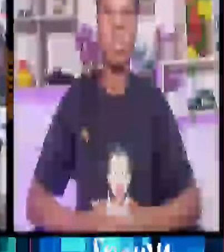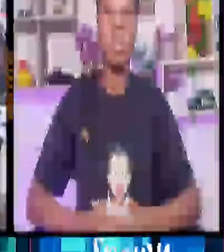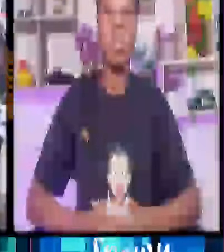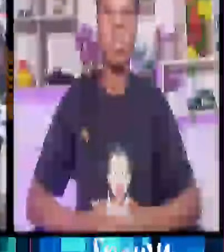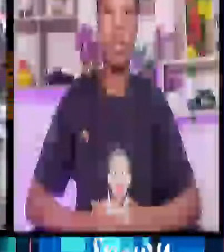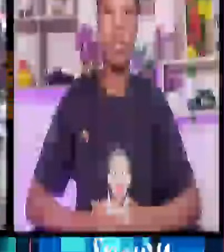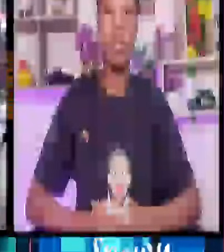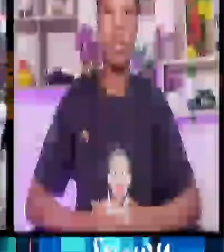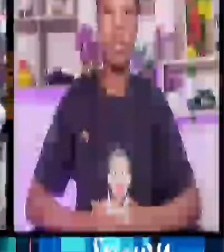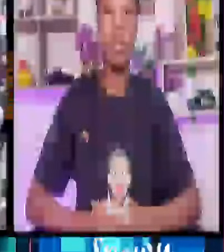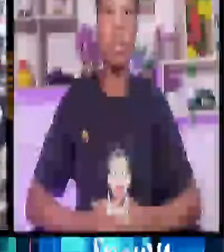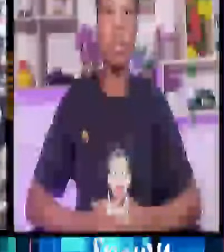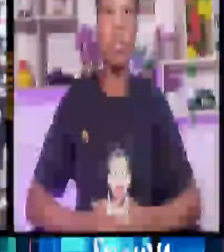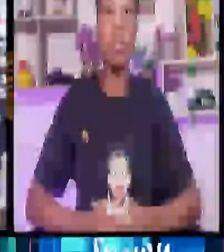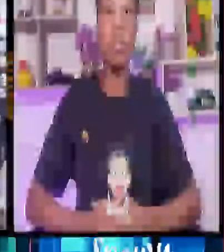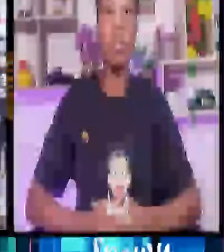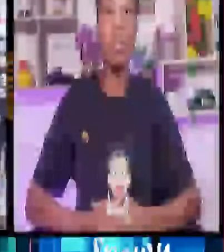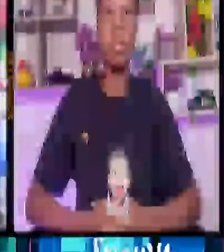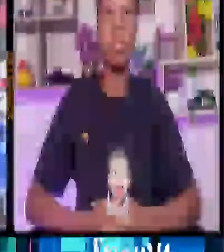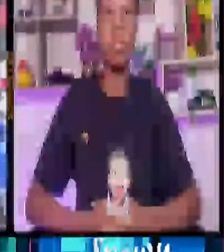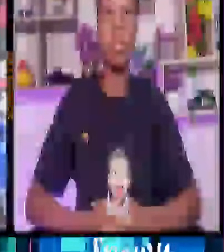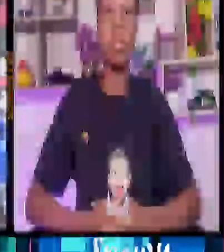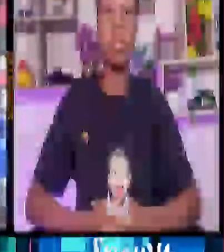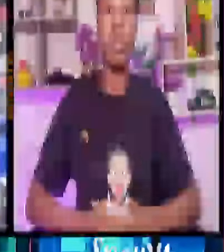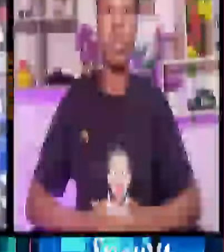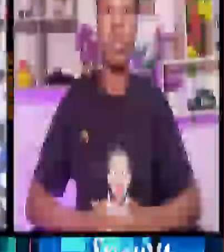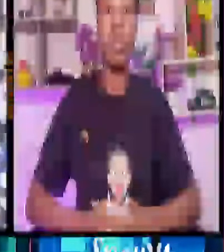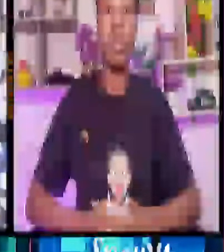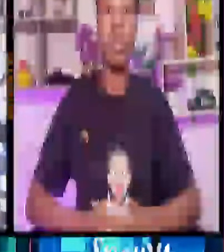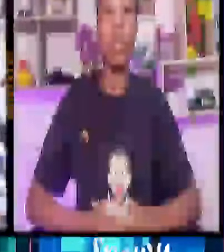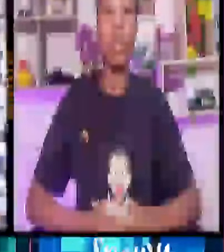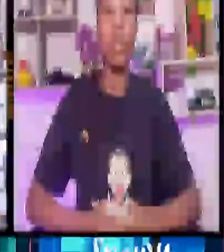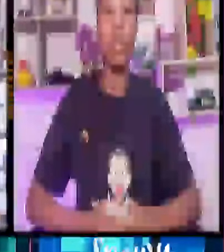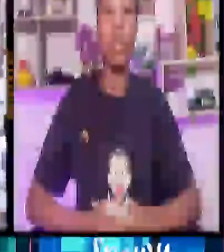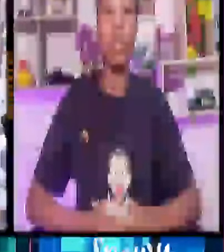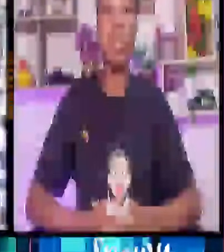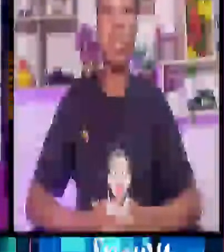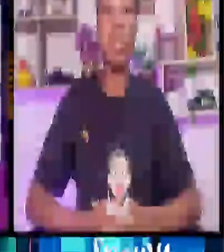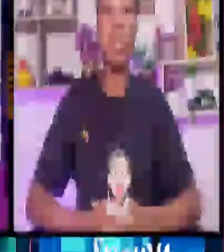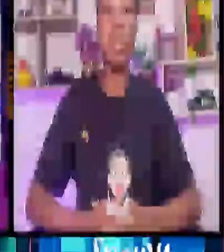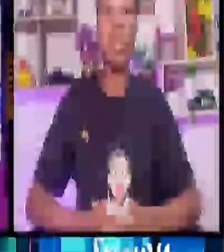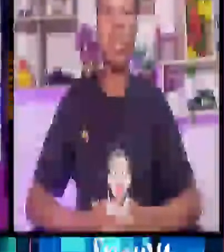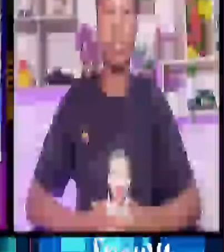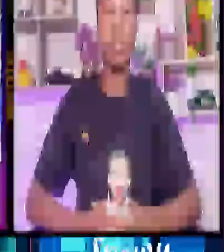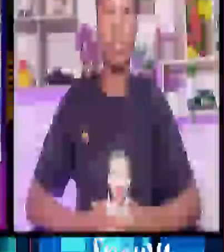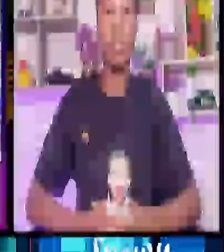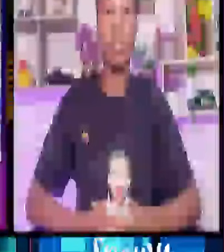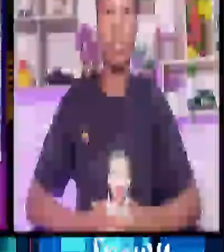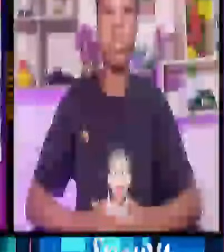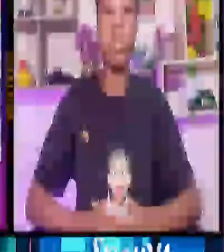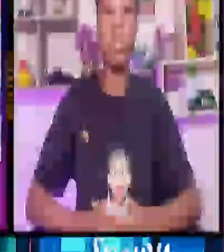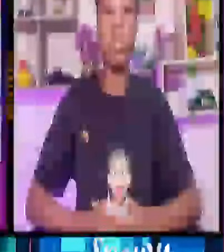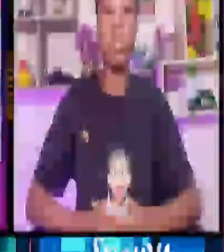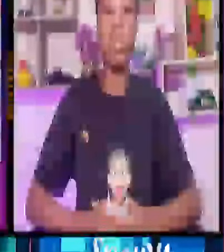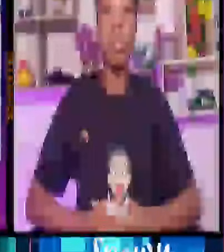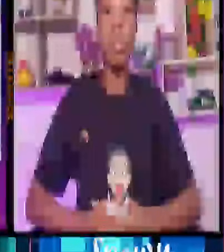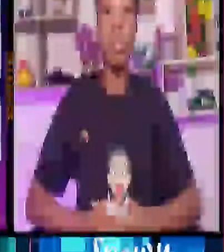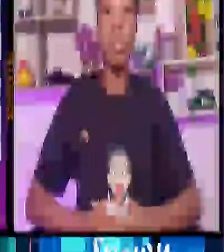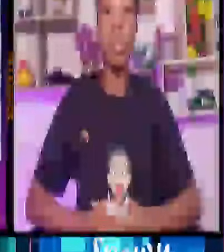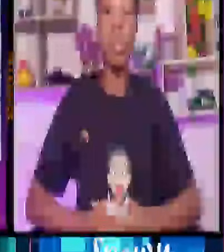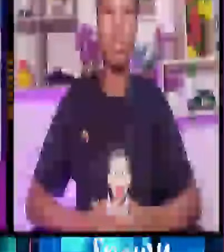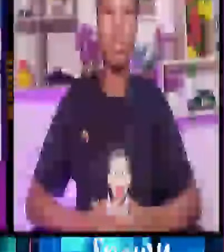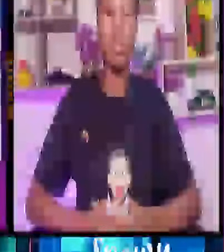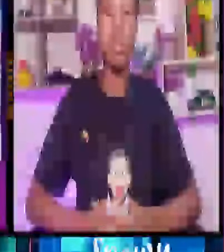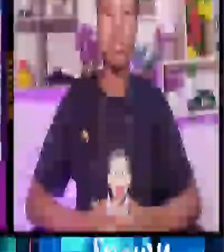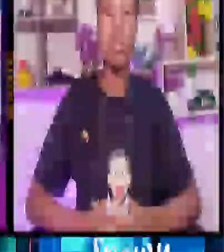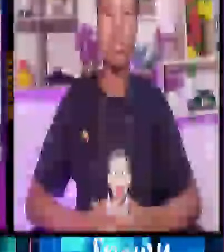party conversation and it comes up, I will not have an issue with it. I will not be complaining. But I am saying that it is premature. It is